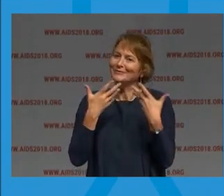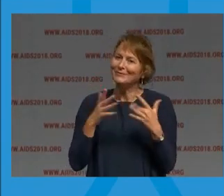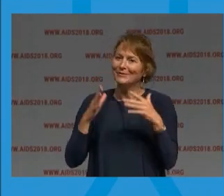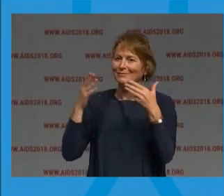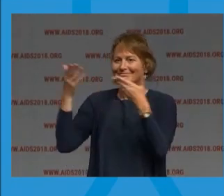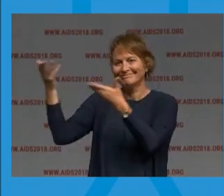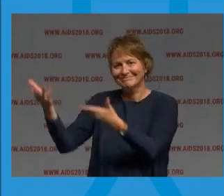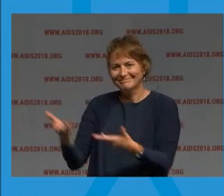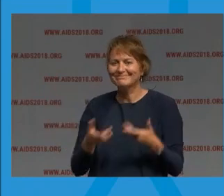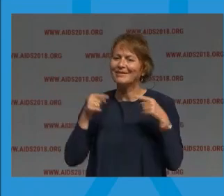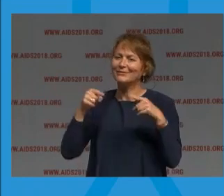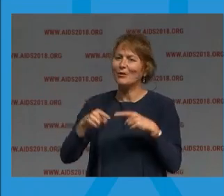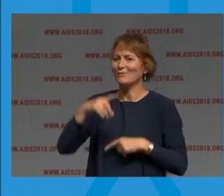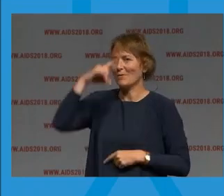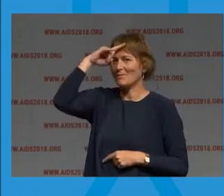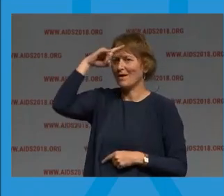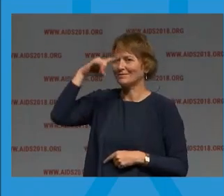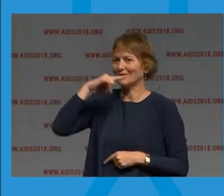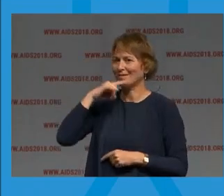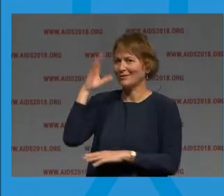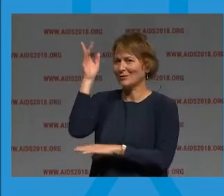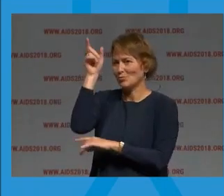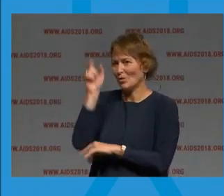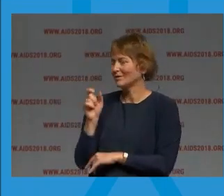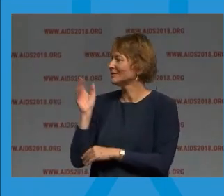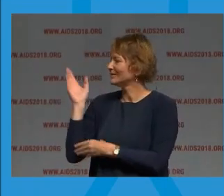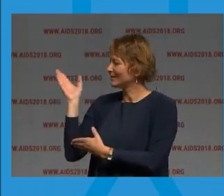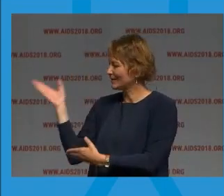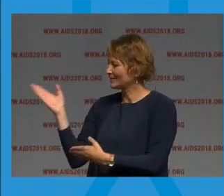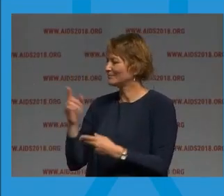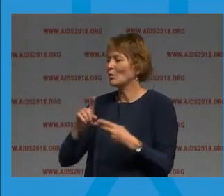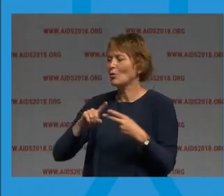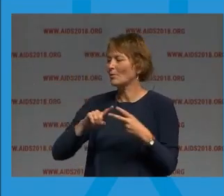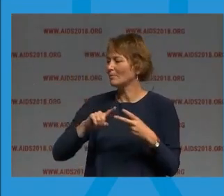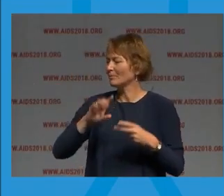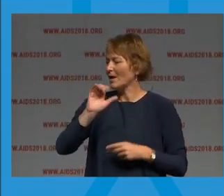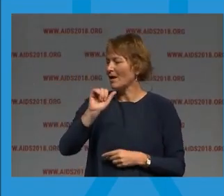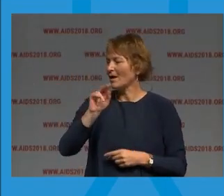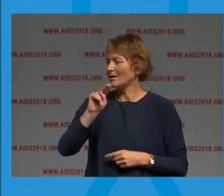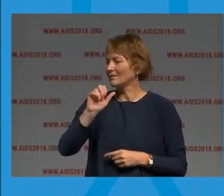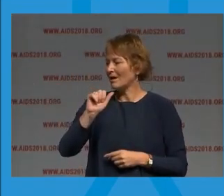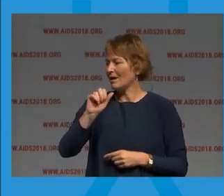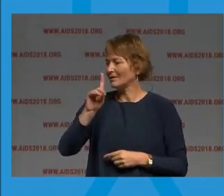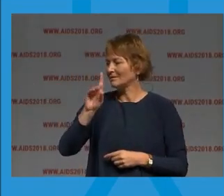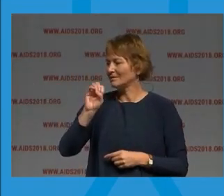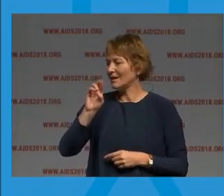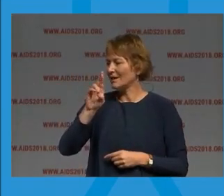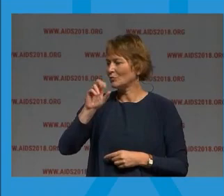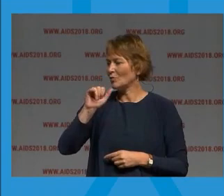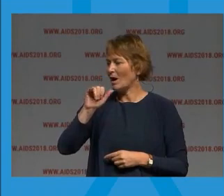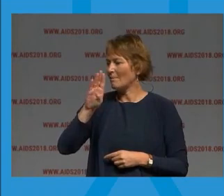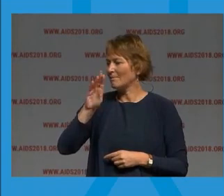Dirabayina from Kazakhstan, as well as Olena Strezek from the Ukraine, to